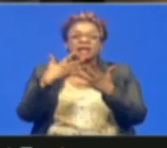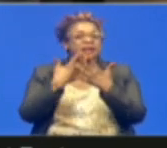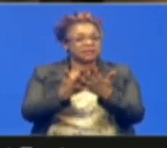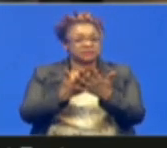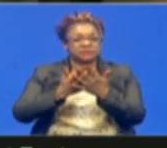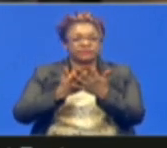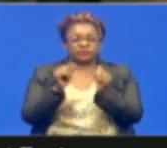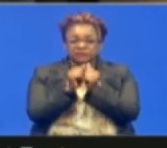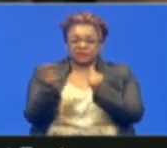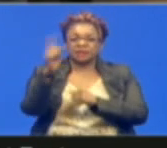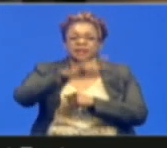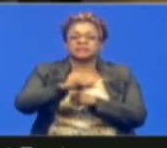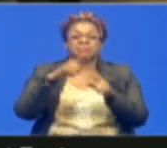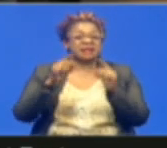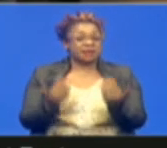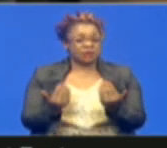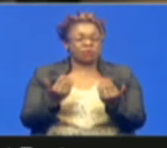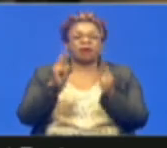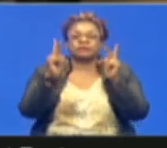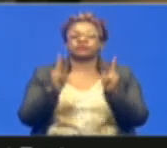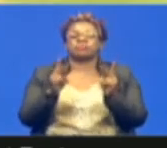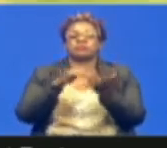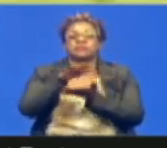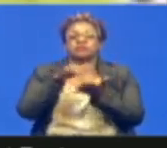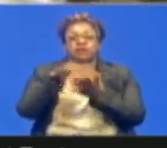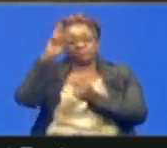He's being held at the Kisumu Central Police Station.